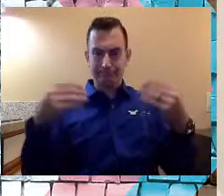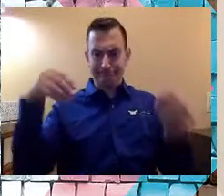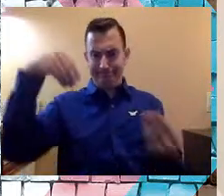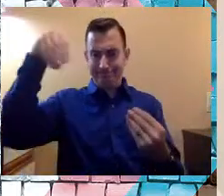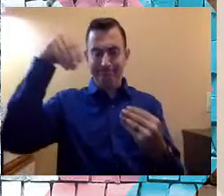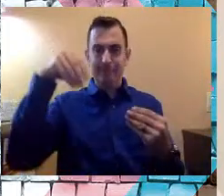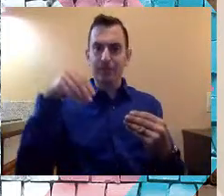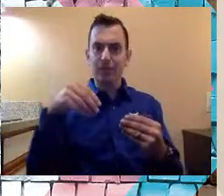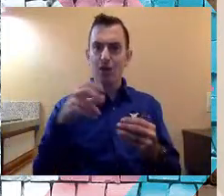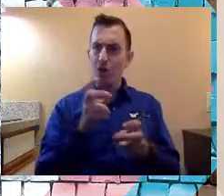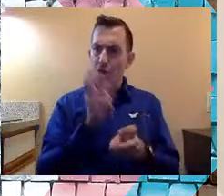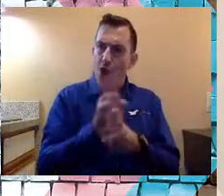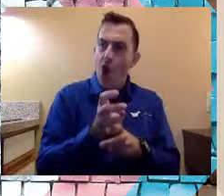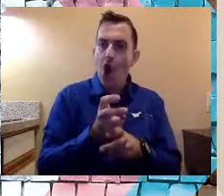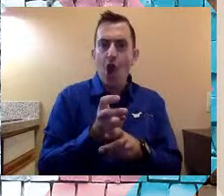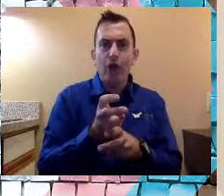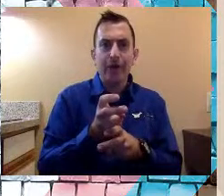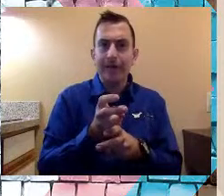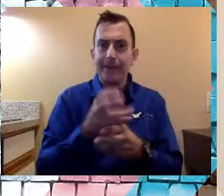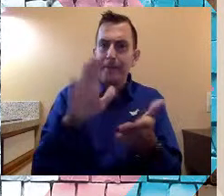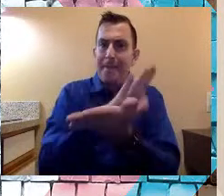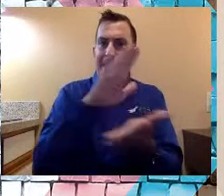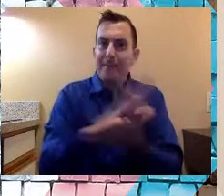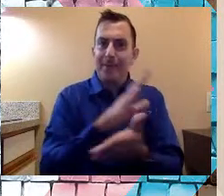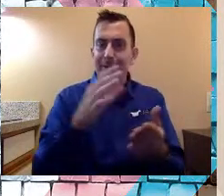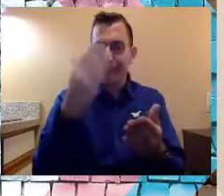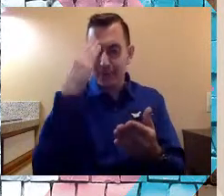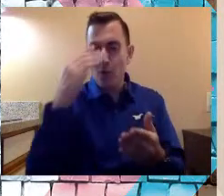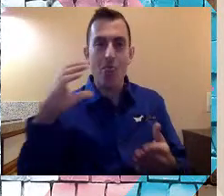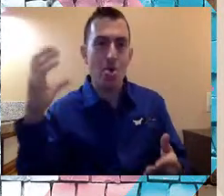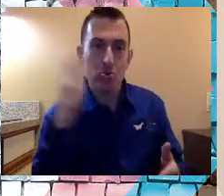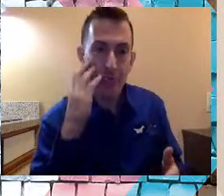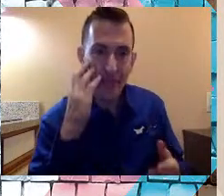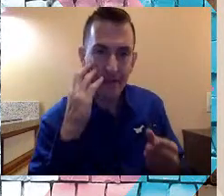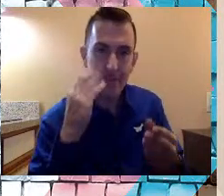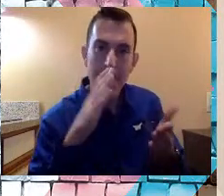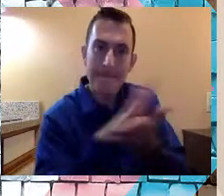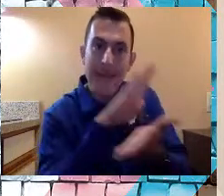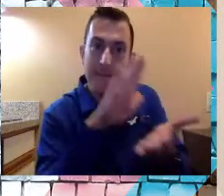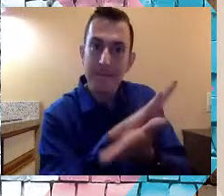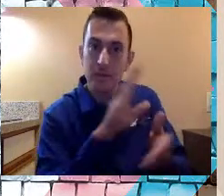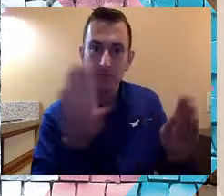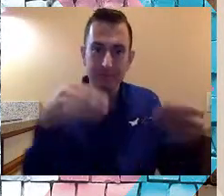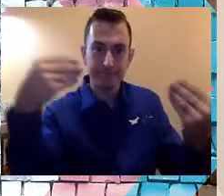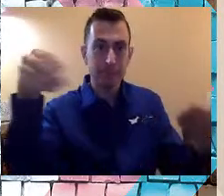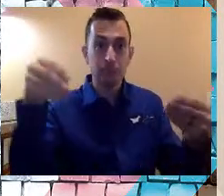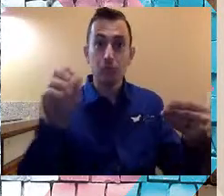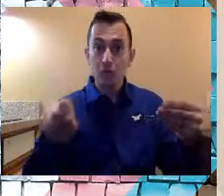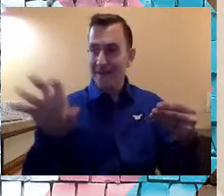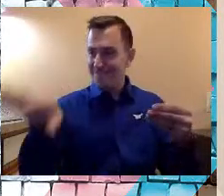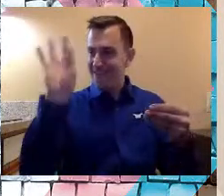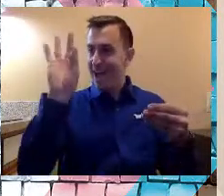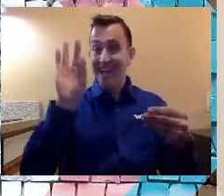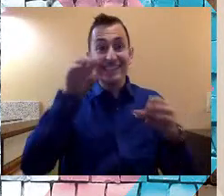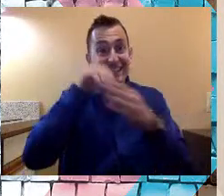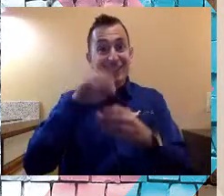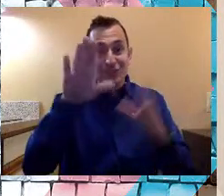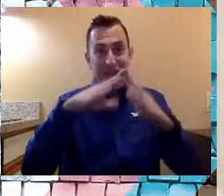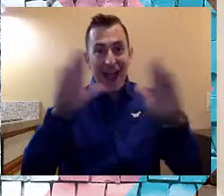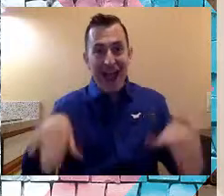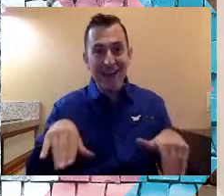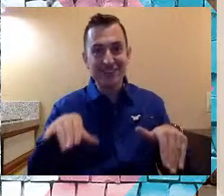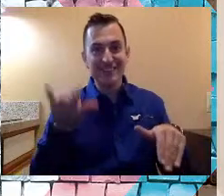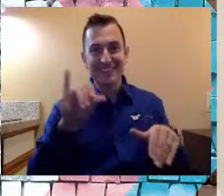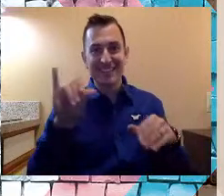which is like a strong paper. It makes kind of a sound when you wave it. But you can use anything you find in your house. Like